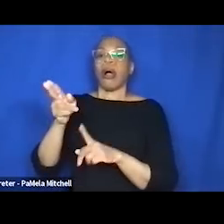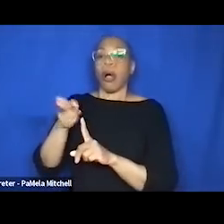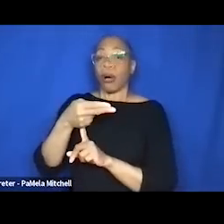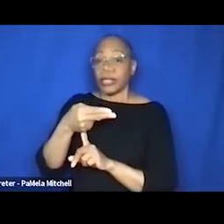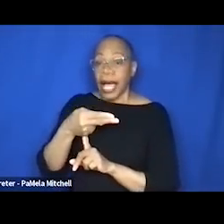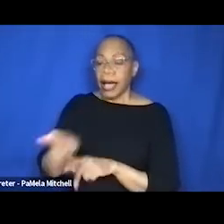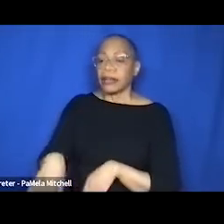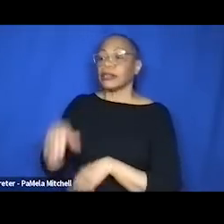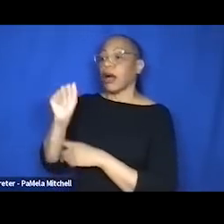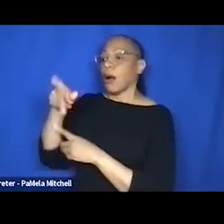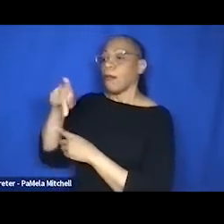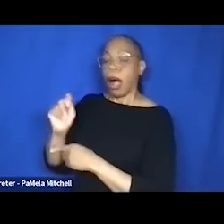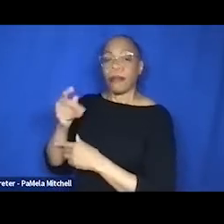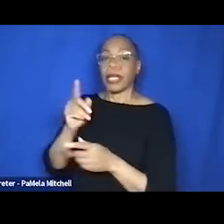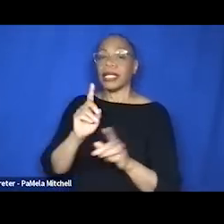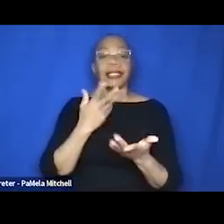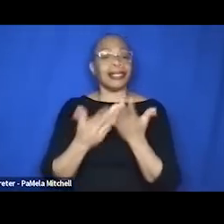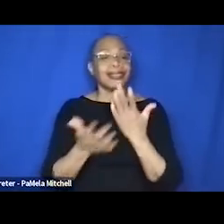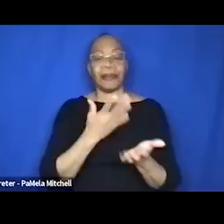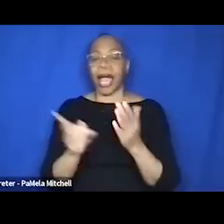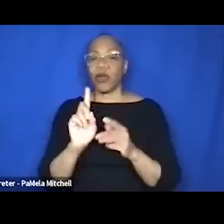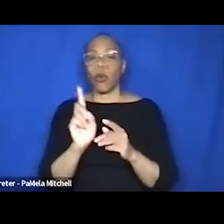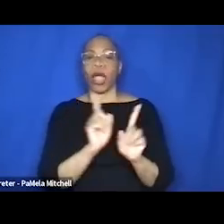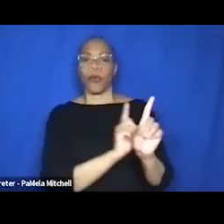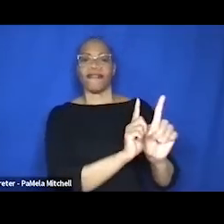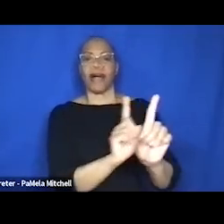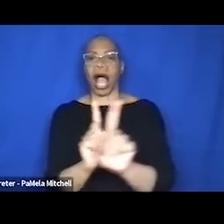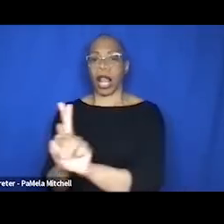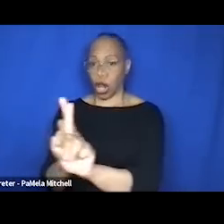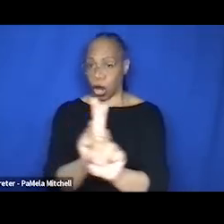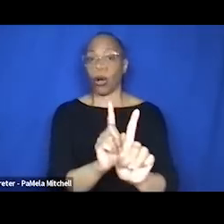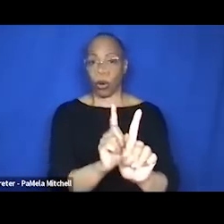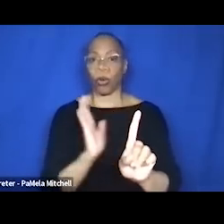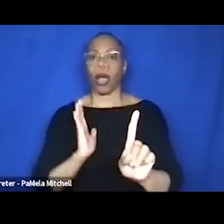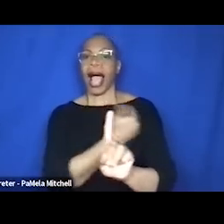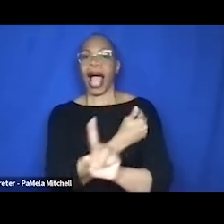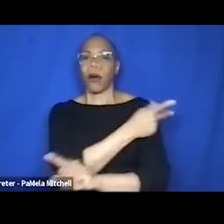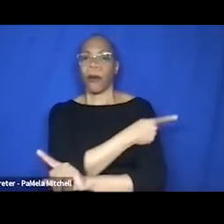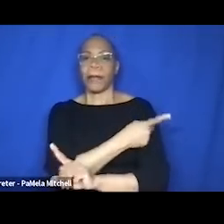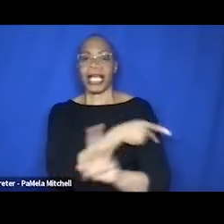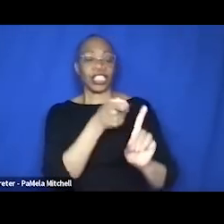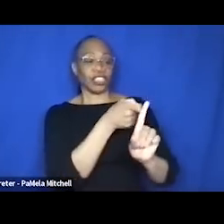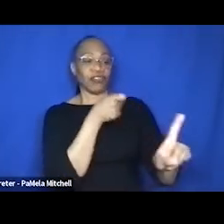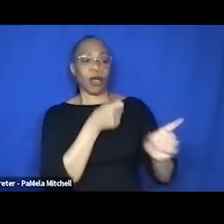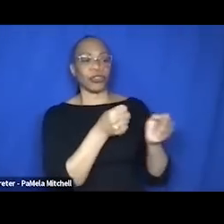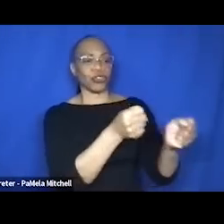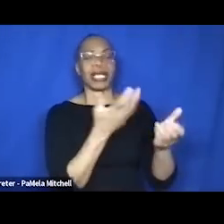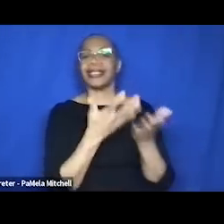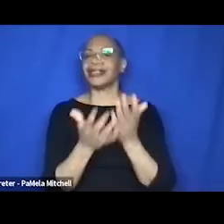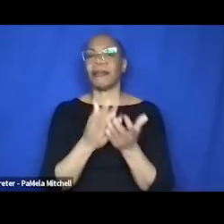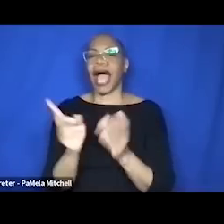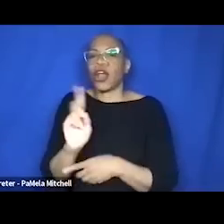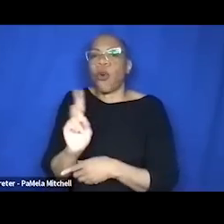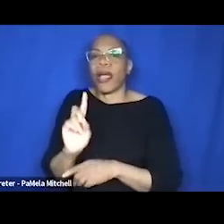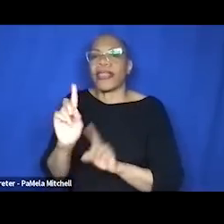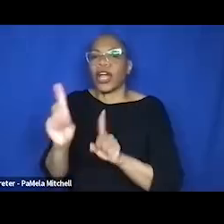follow them. We're one of the only teams who continue to follow our patients from the street to no matter where they go. And we'll follow them. We'll keep following